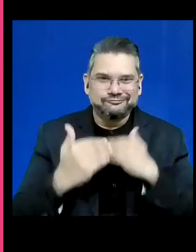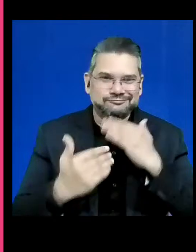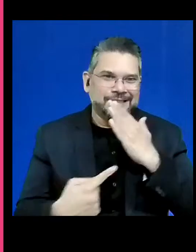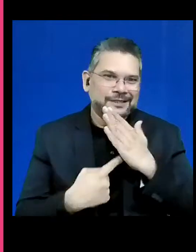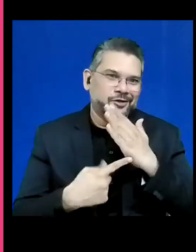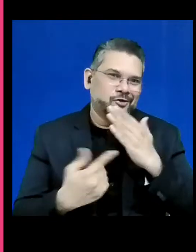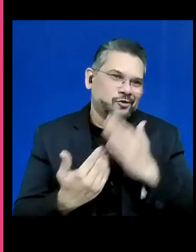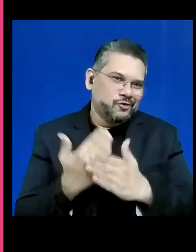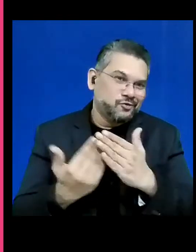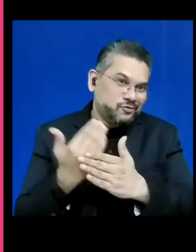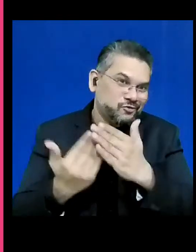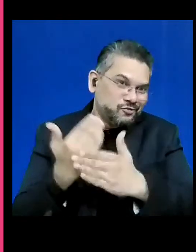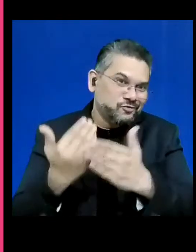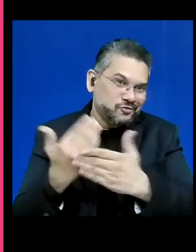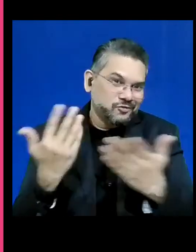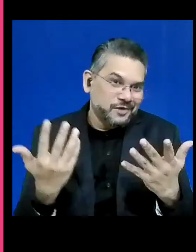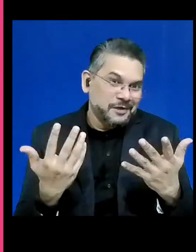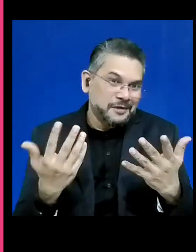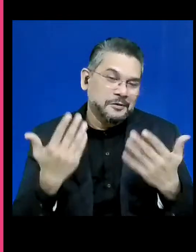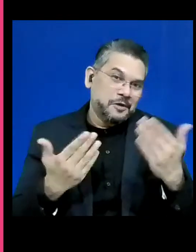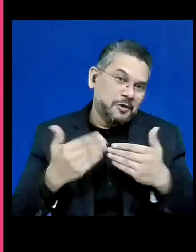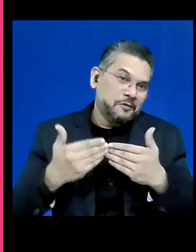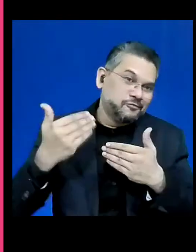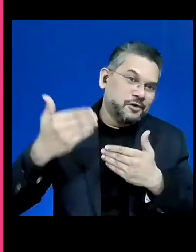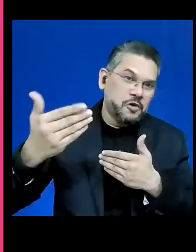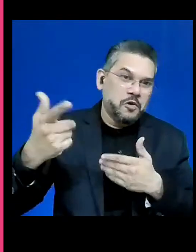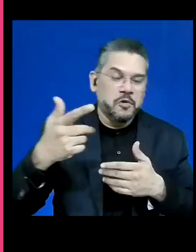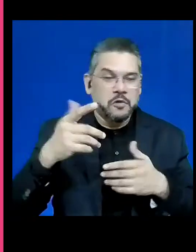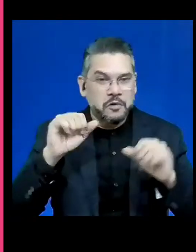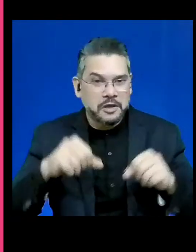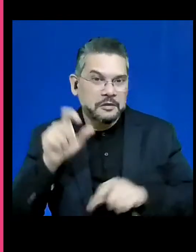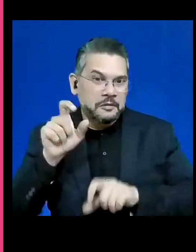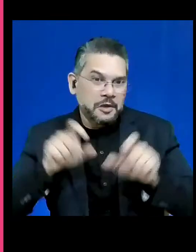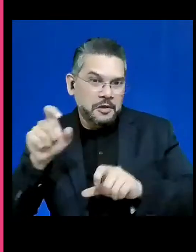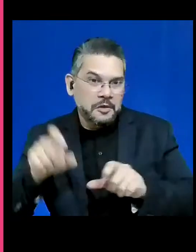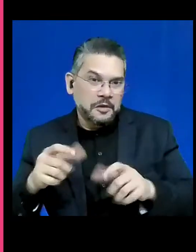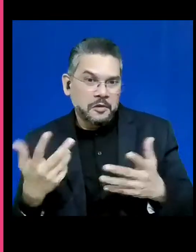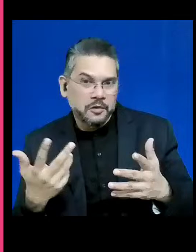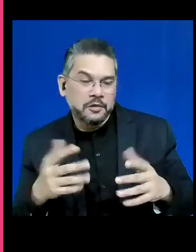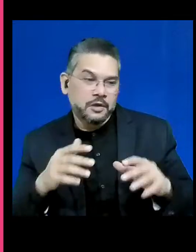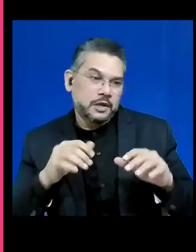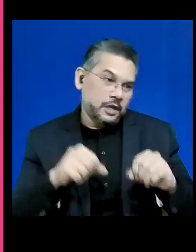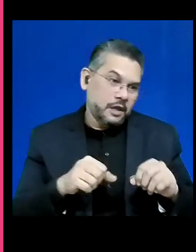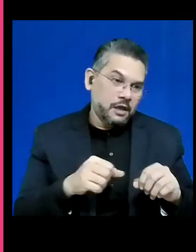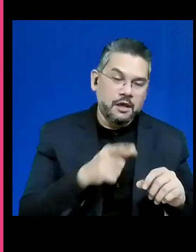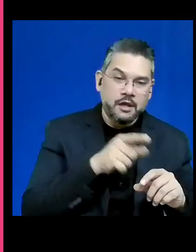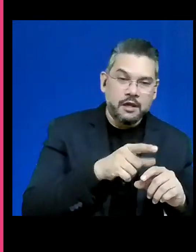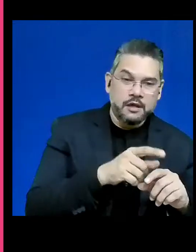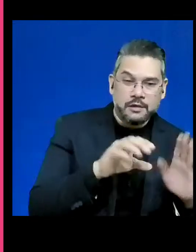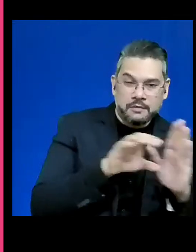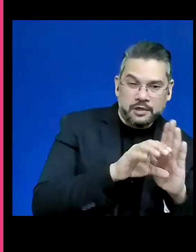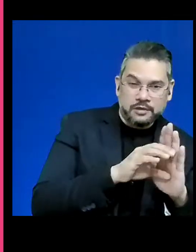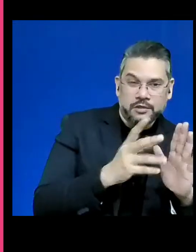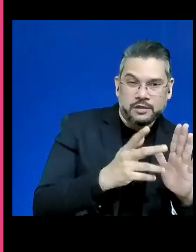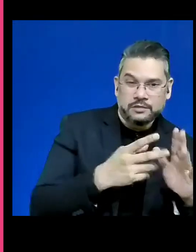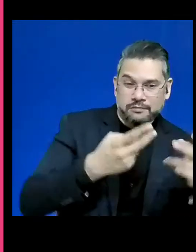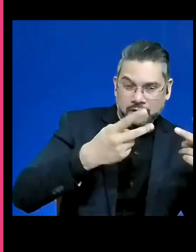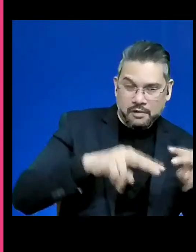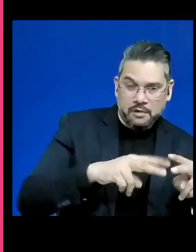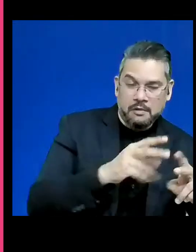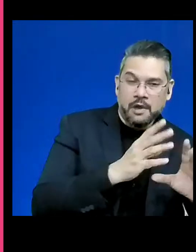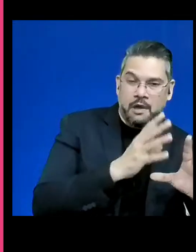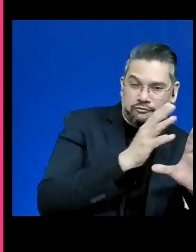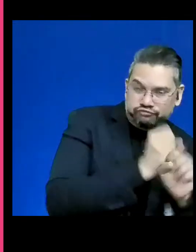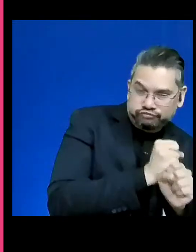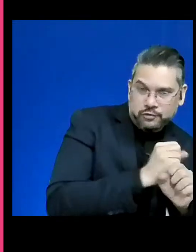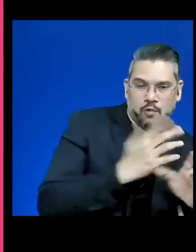There may be a way for users to hide and show different kinds of text alternatives and such that